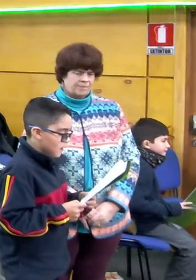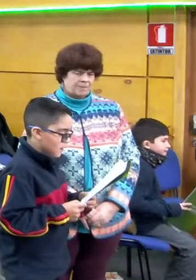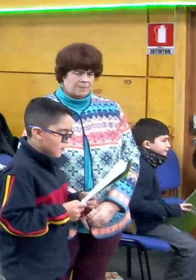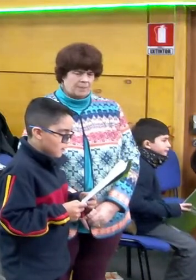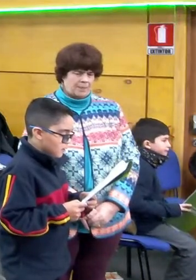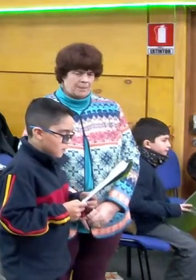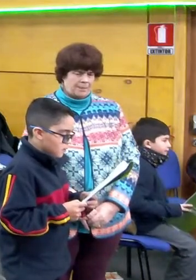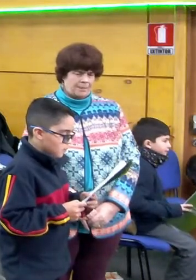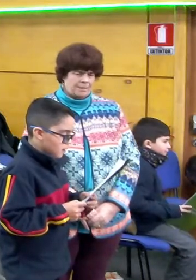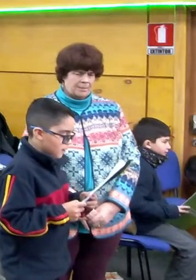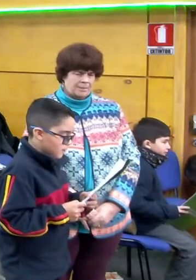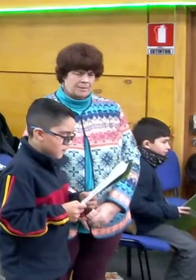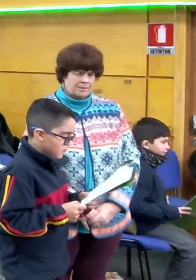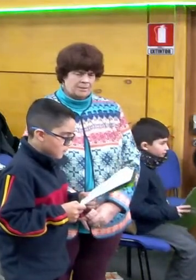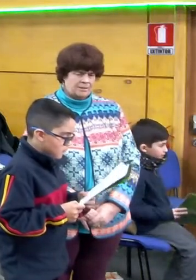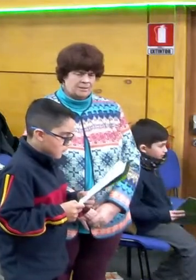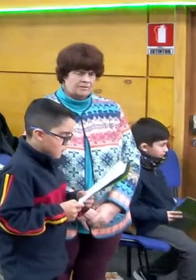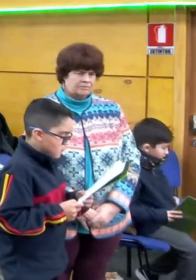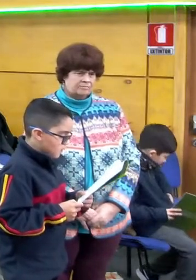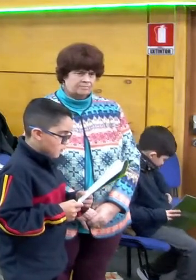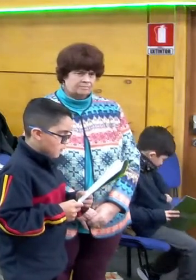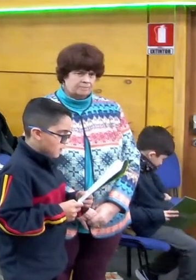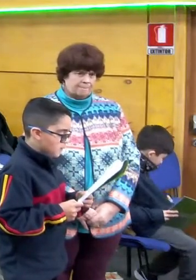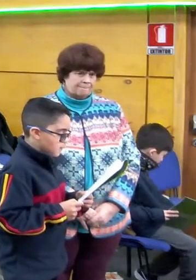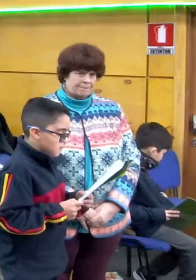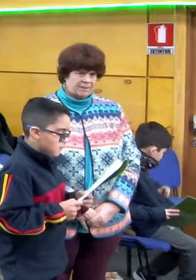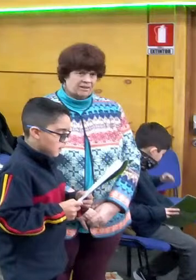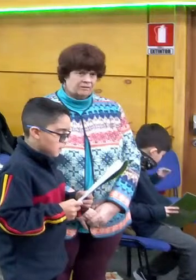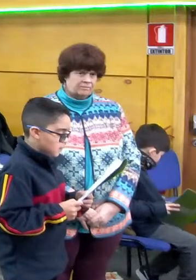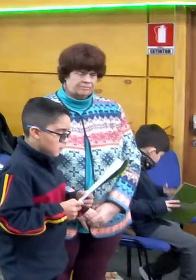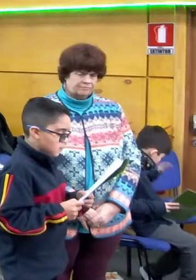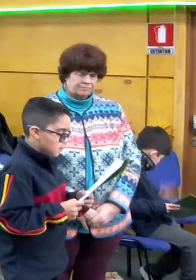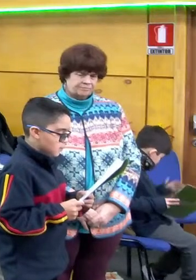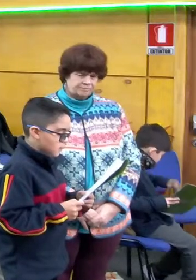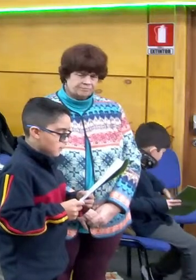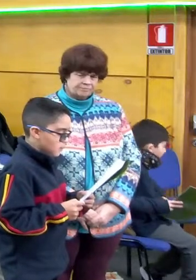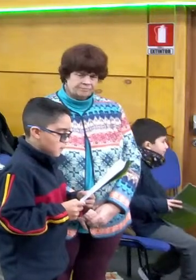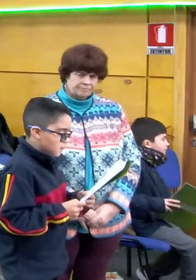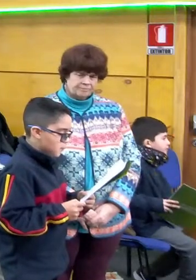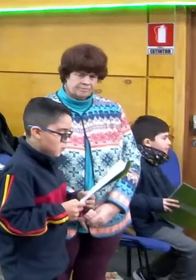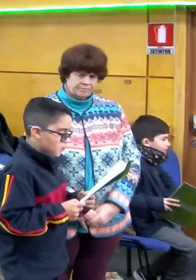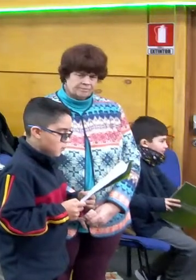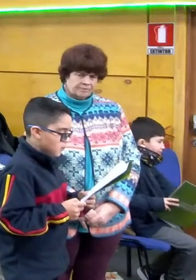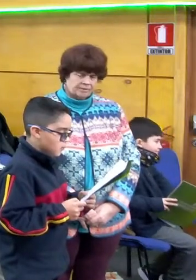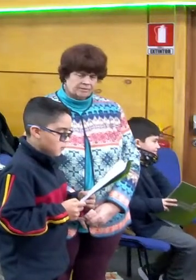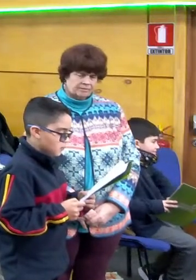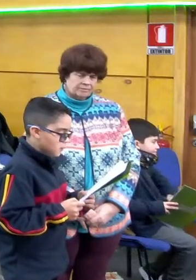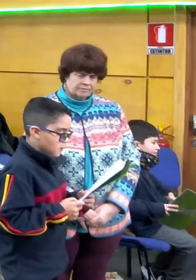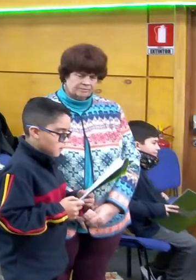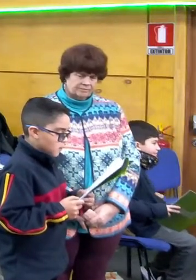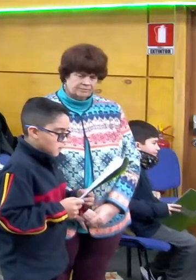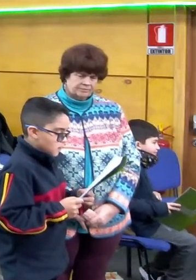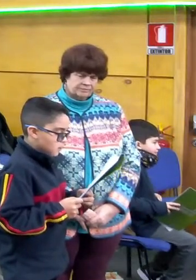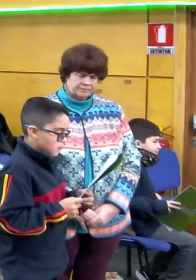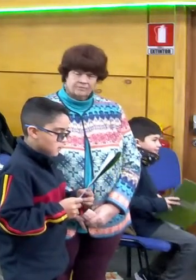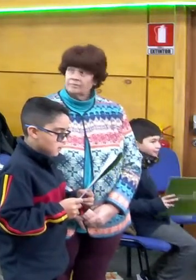you a lullaby. The rain makes still pools on